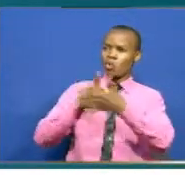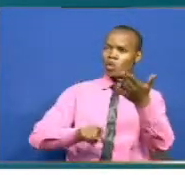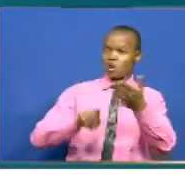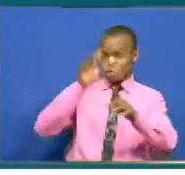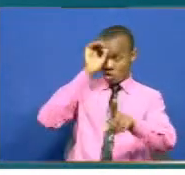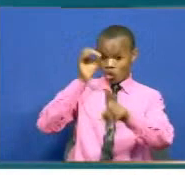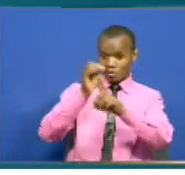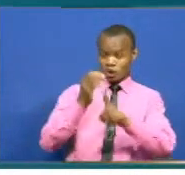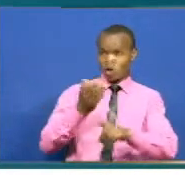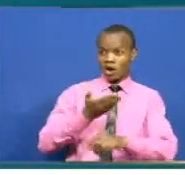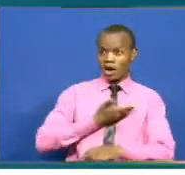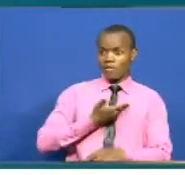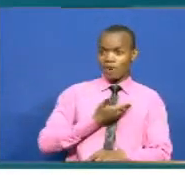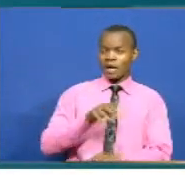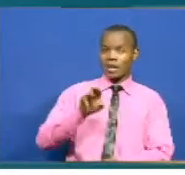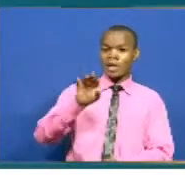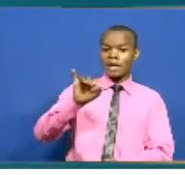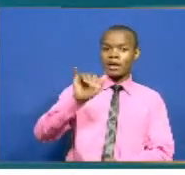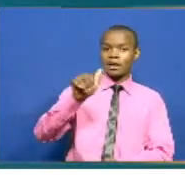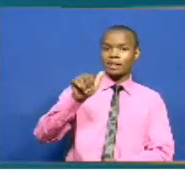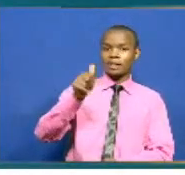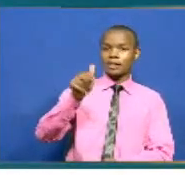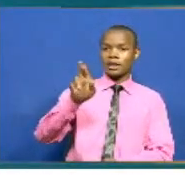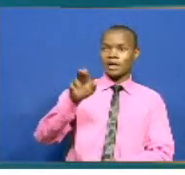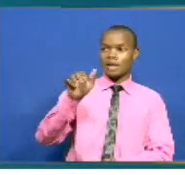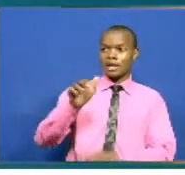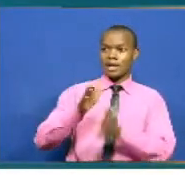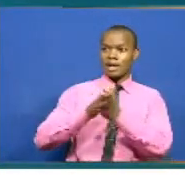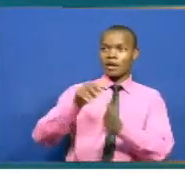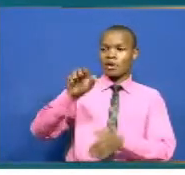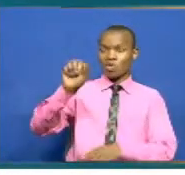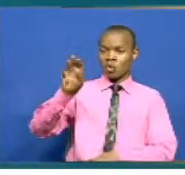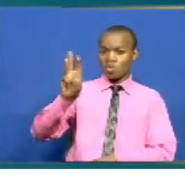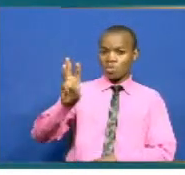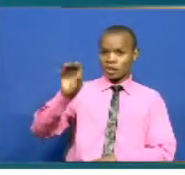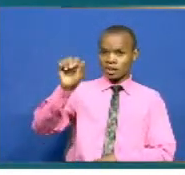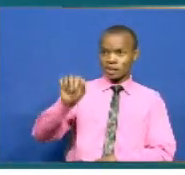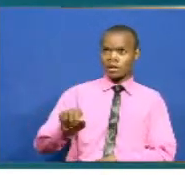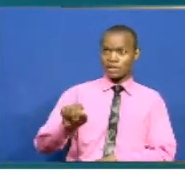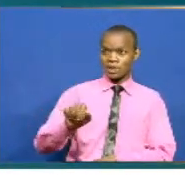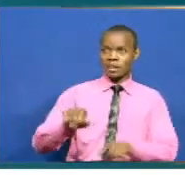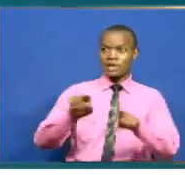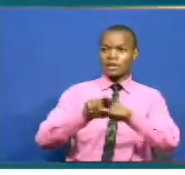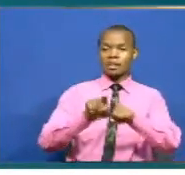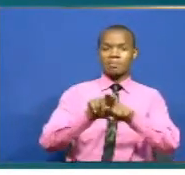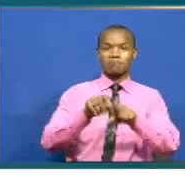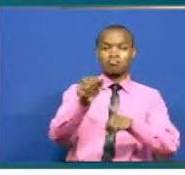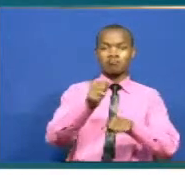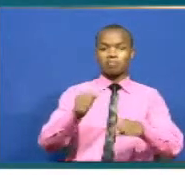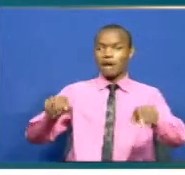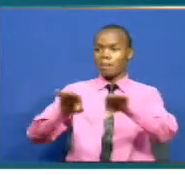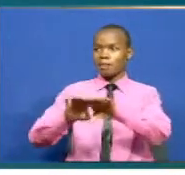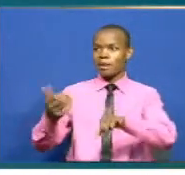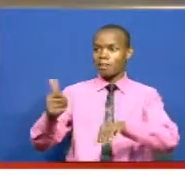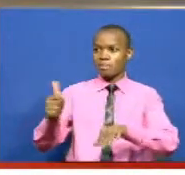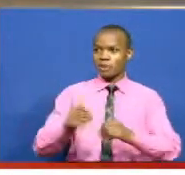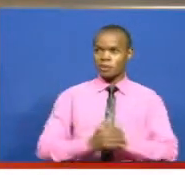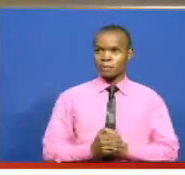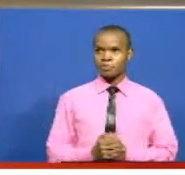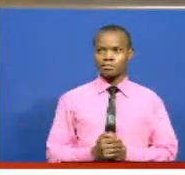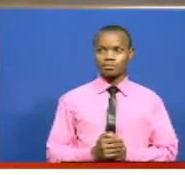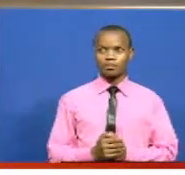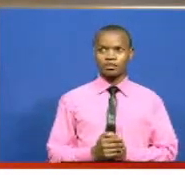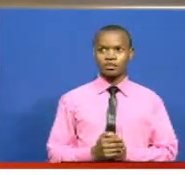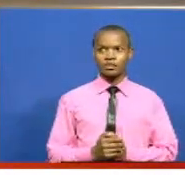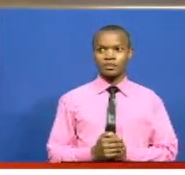South are considered, still remains open for us. And therefore, no door has been shut yet. All right.